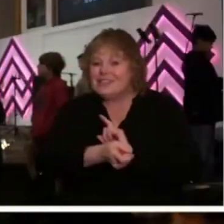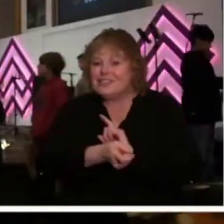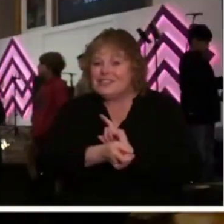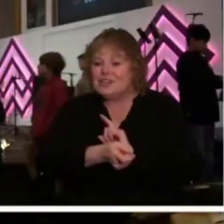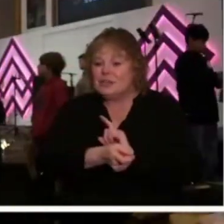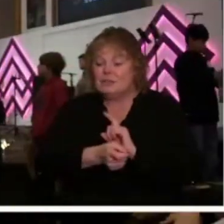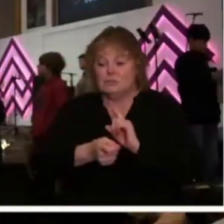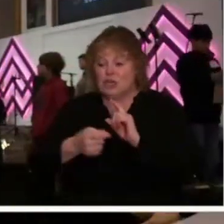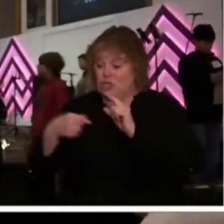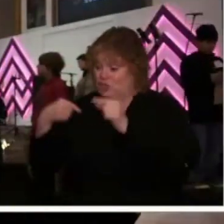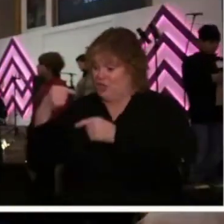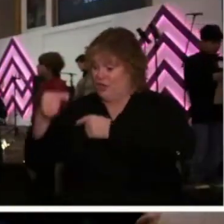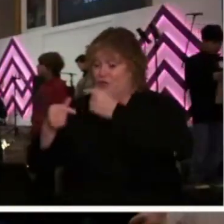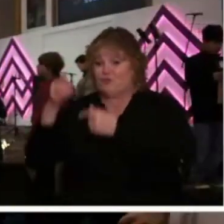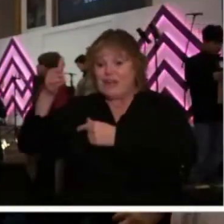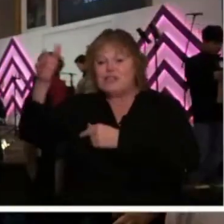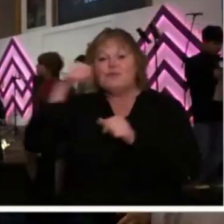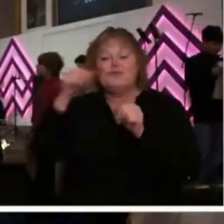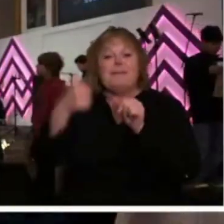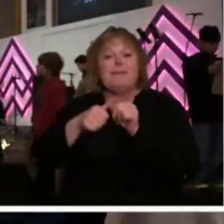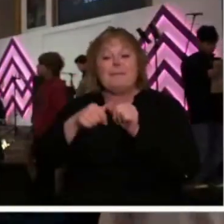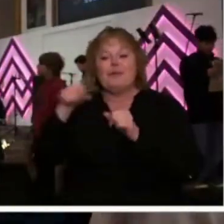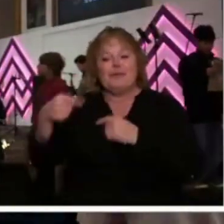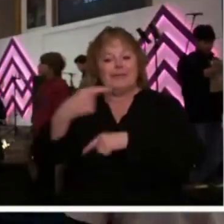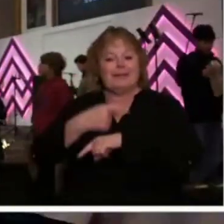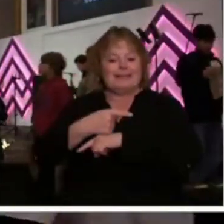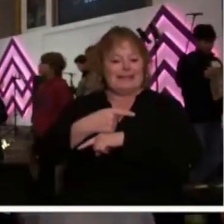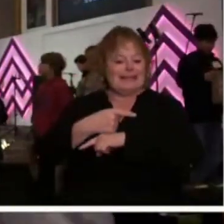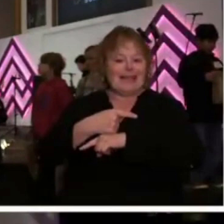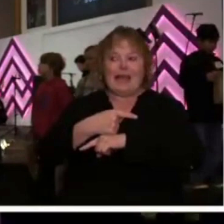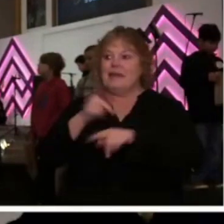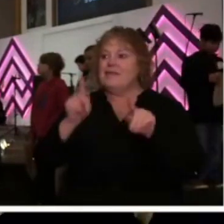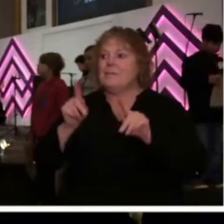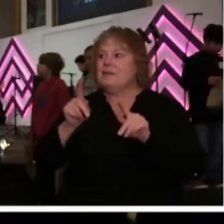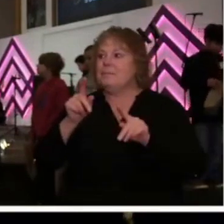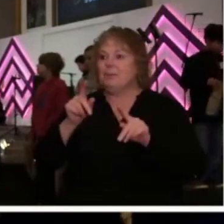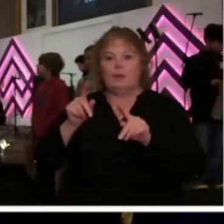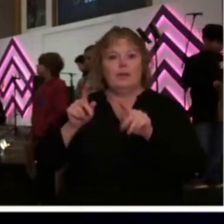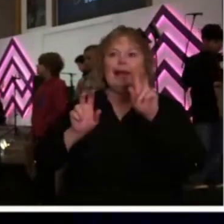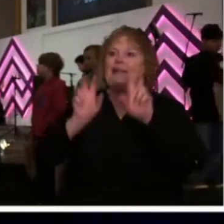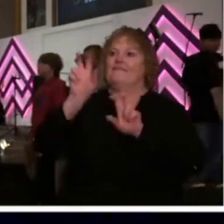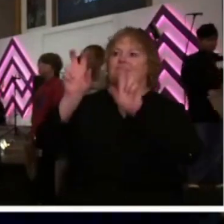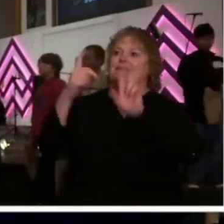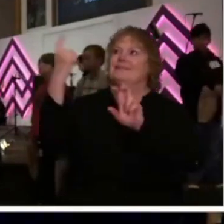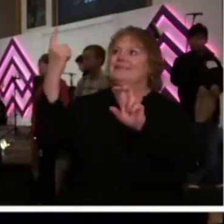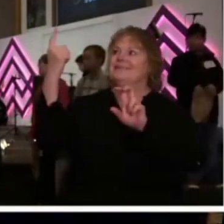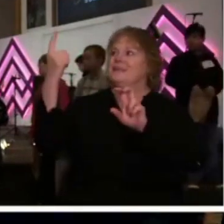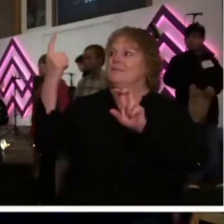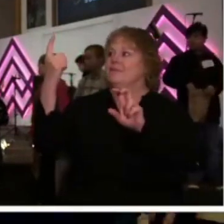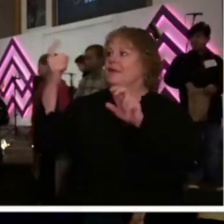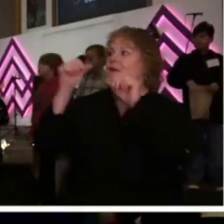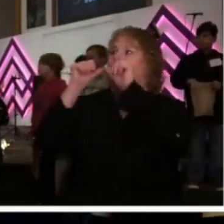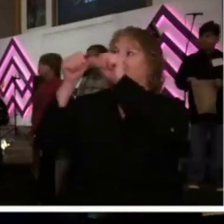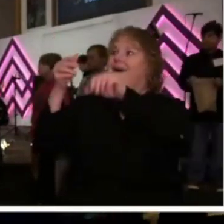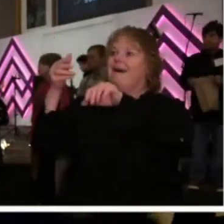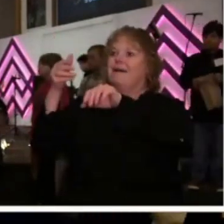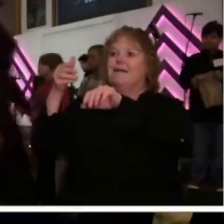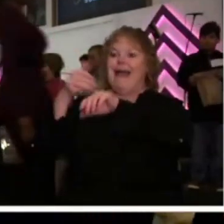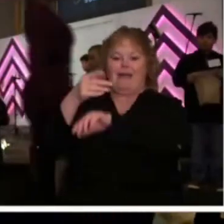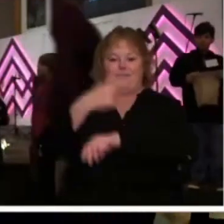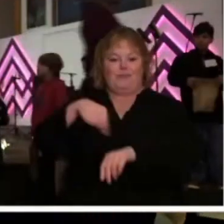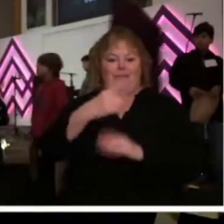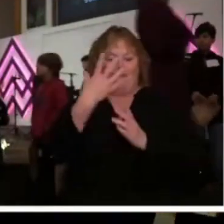Generations from now will remember this day as the day the people of God invested in something that would outlive themselves, something that would